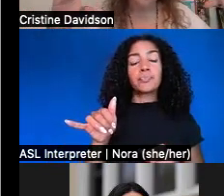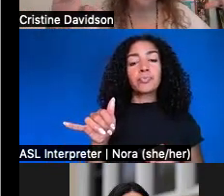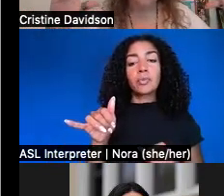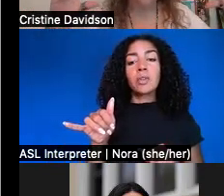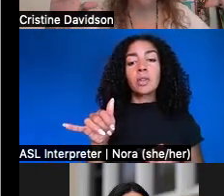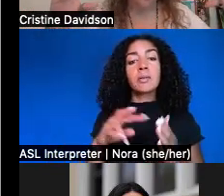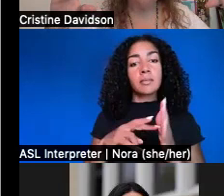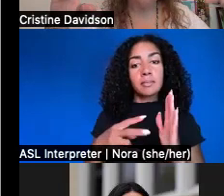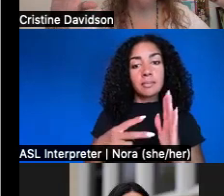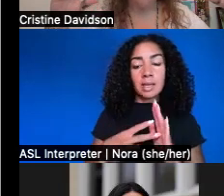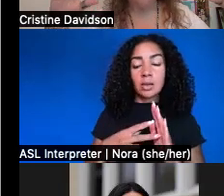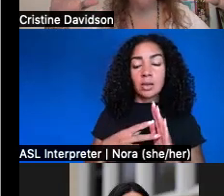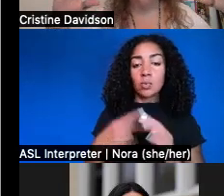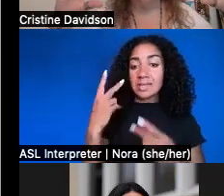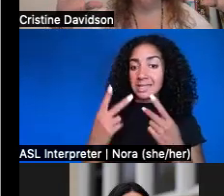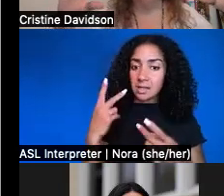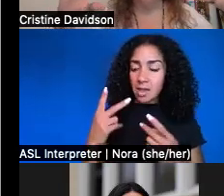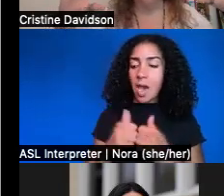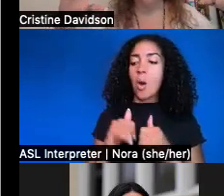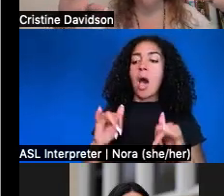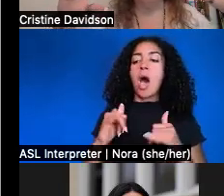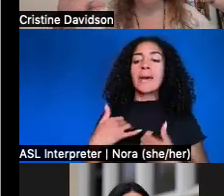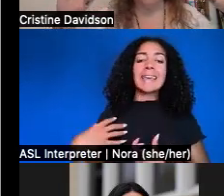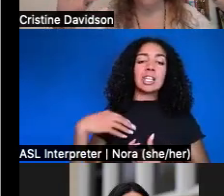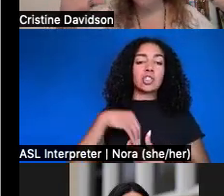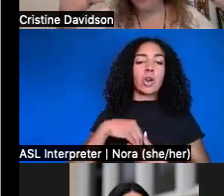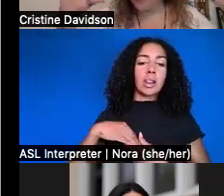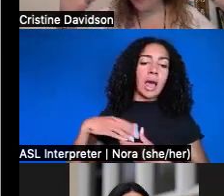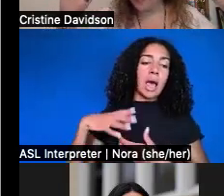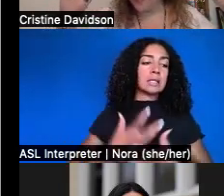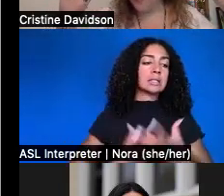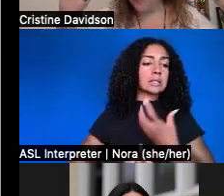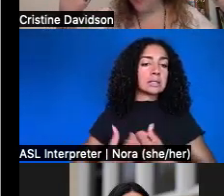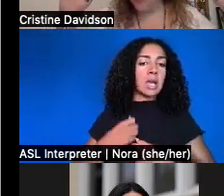internalized oppression can show up, right? Where we can have a